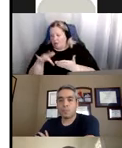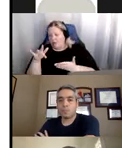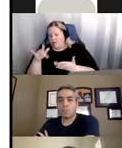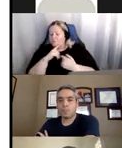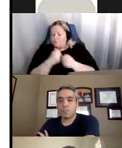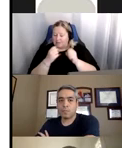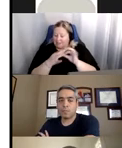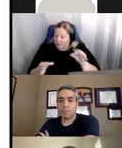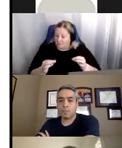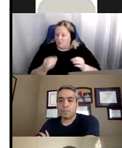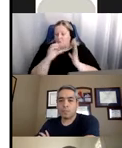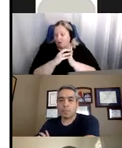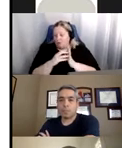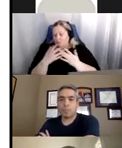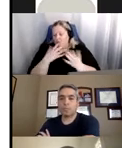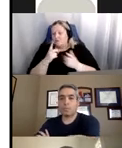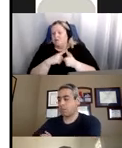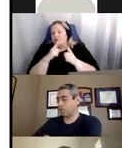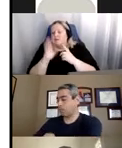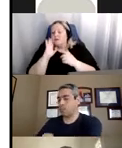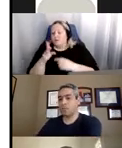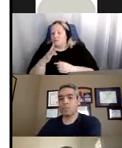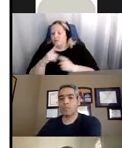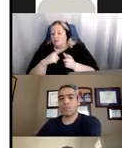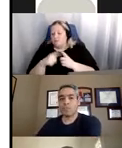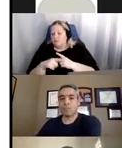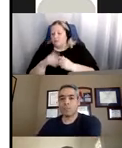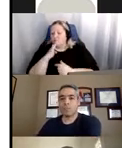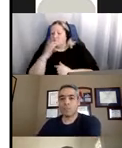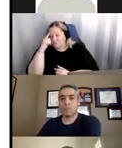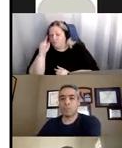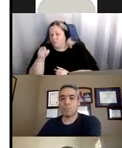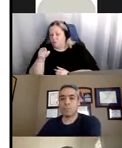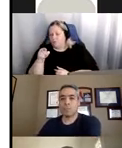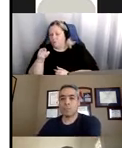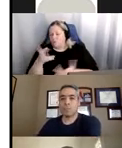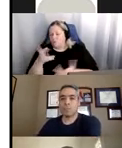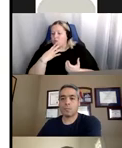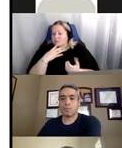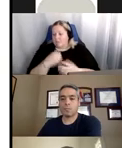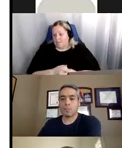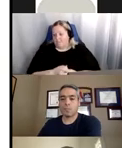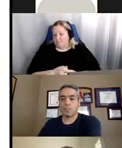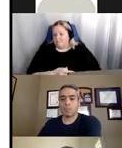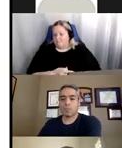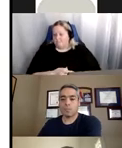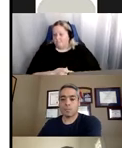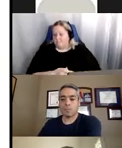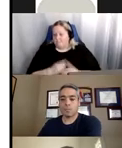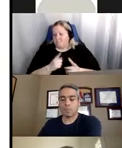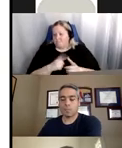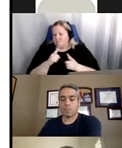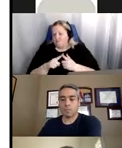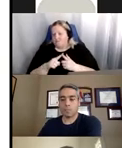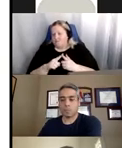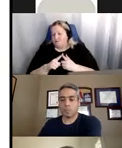sentence, you can make paragraphs, whatever, so that it will then speak for you of what you want to say. And then below that,